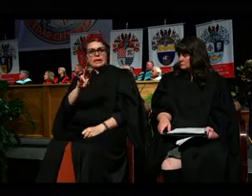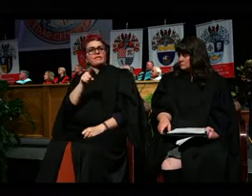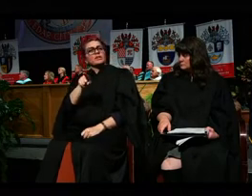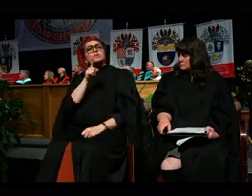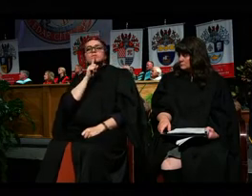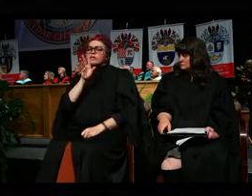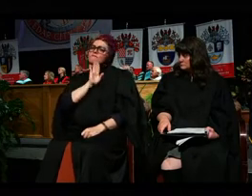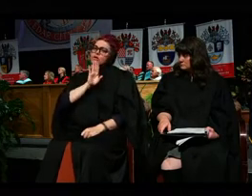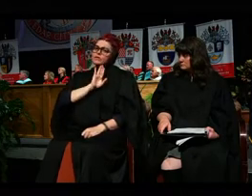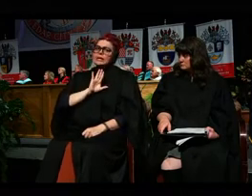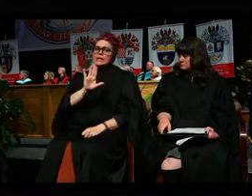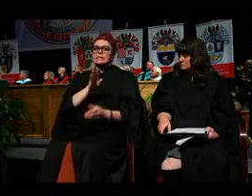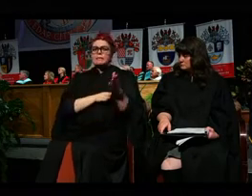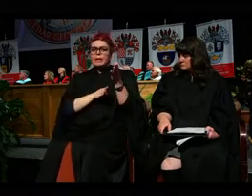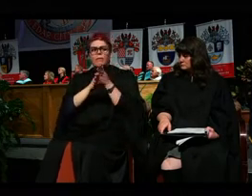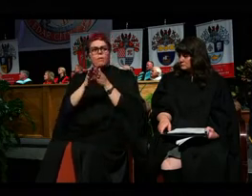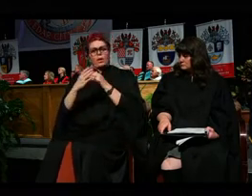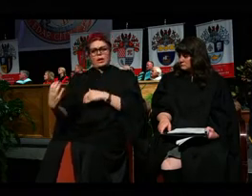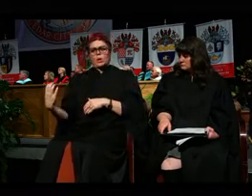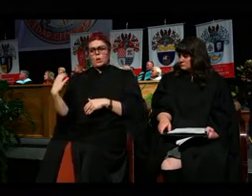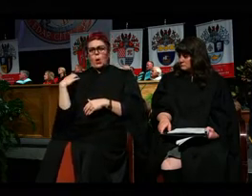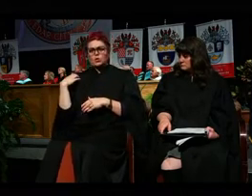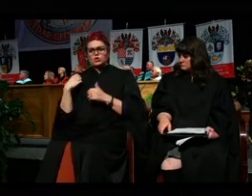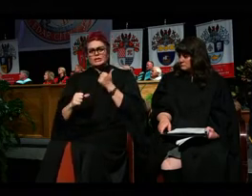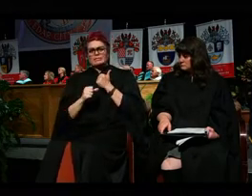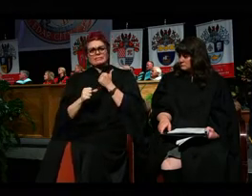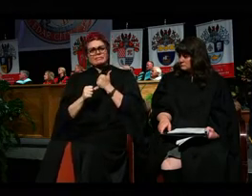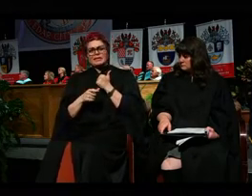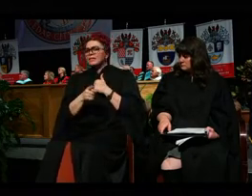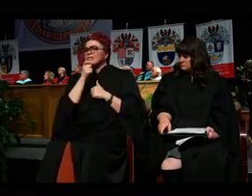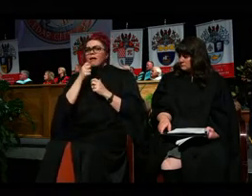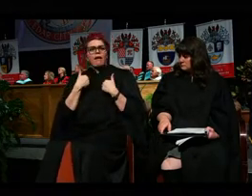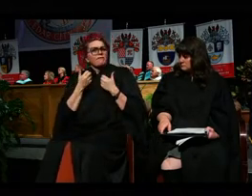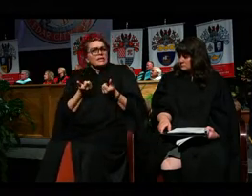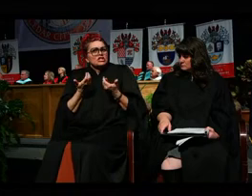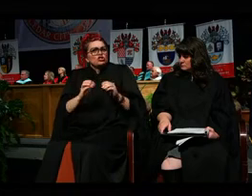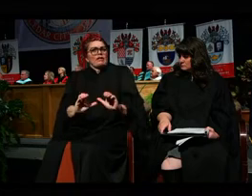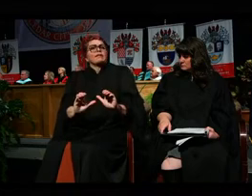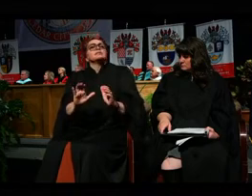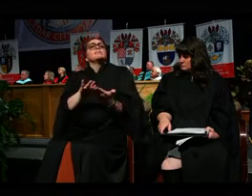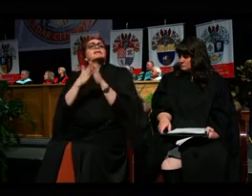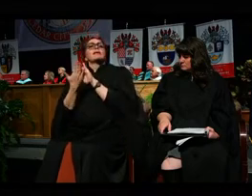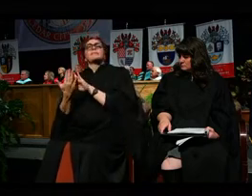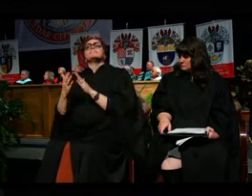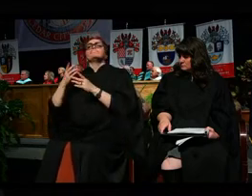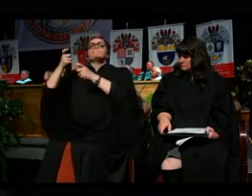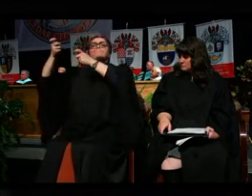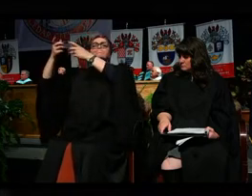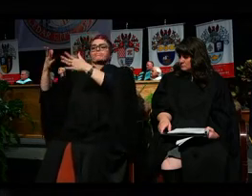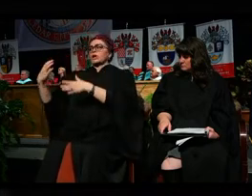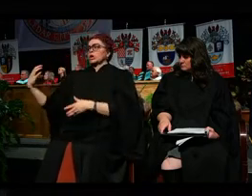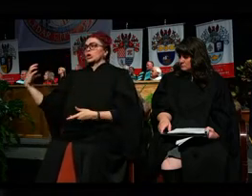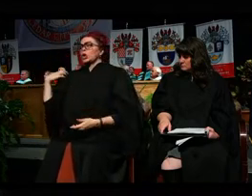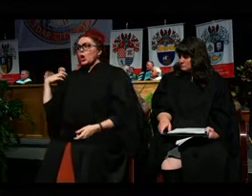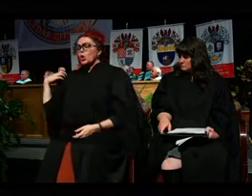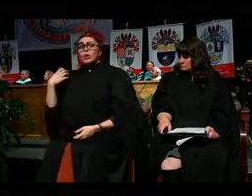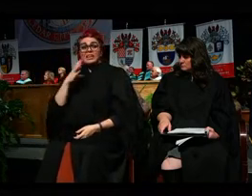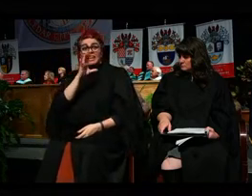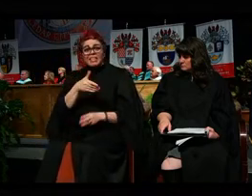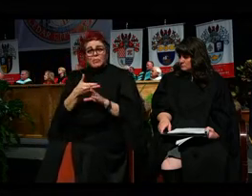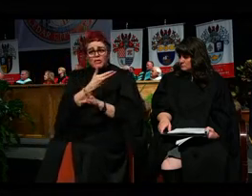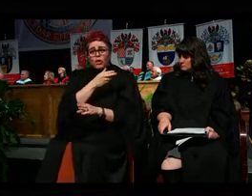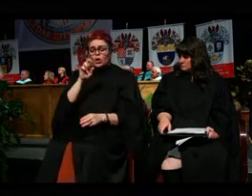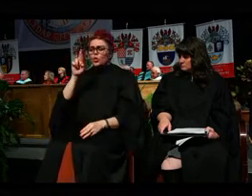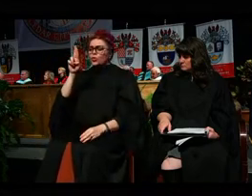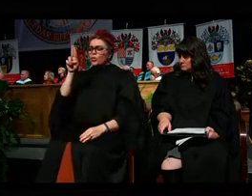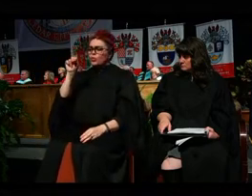assistant coaches weren't getting opportunities to be head coaches in the NFL. This is before the Rooney Rule